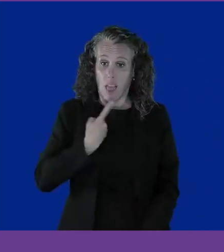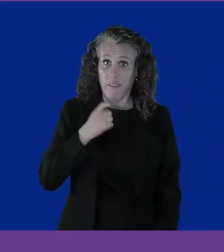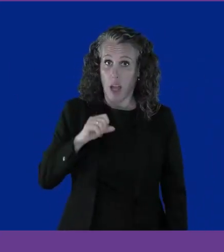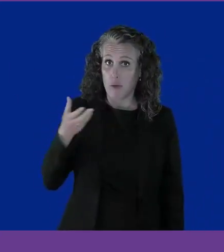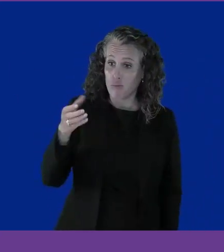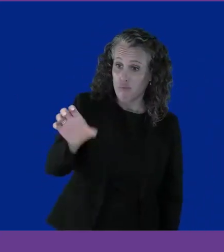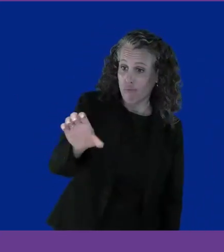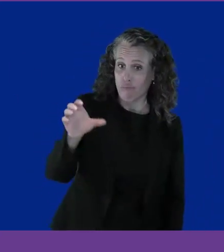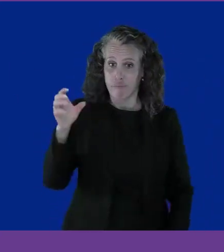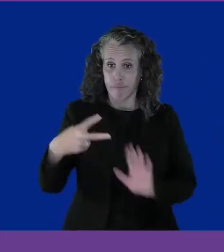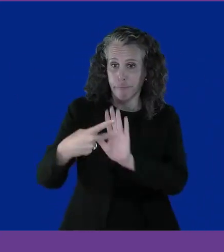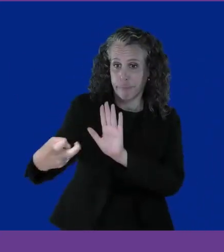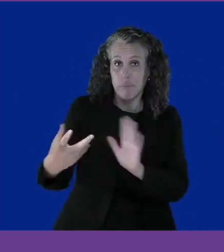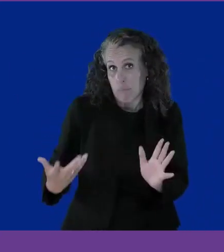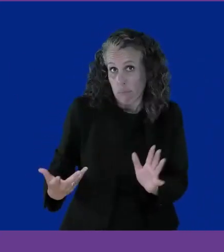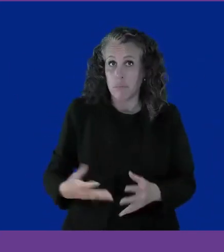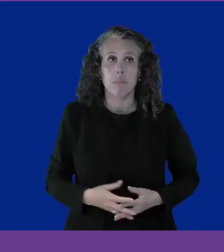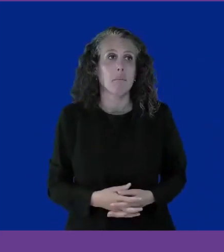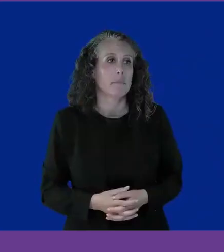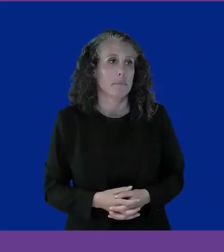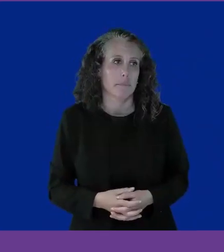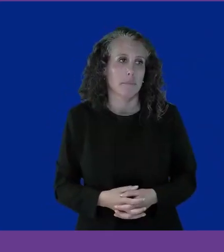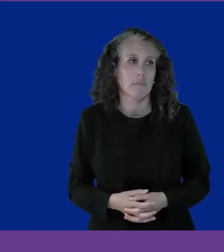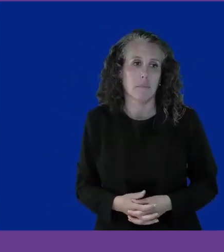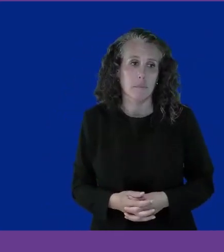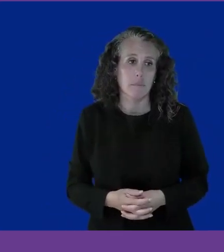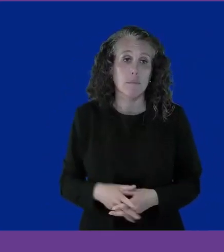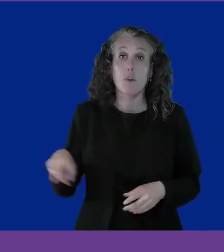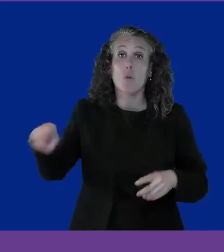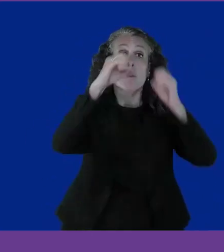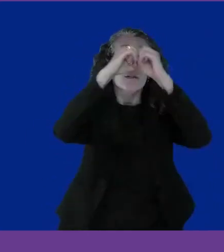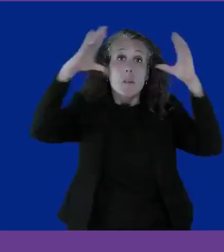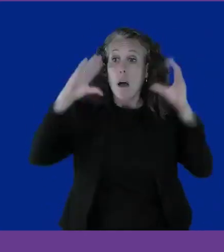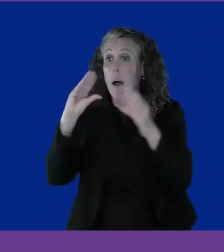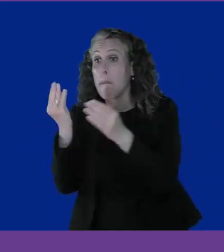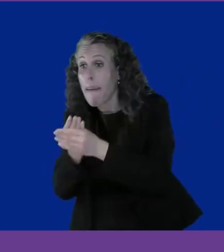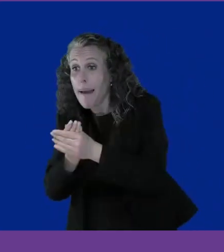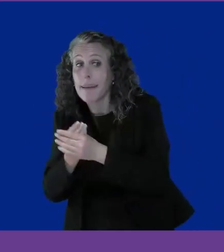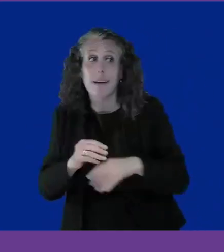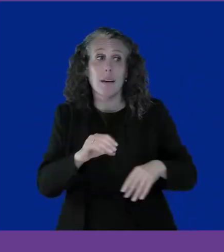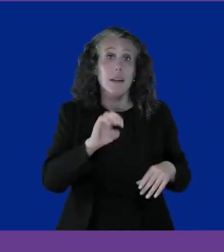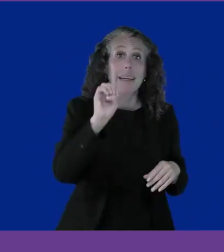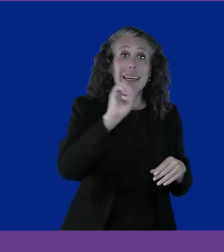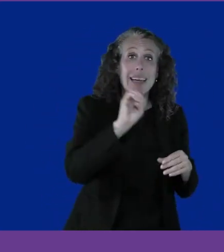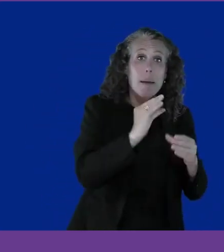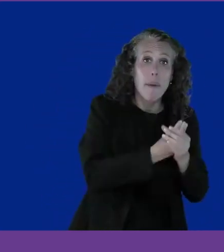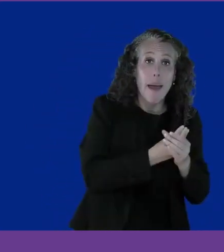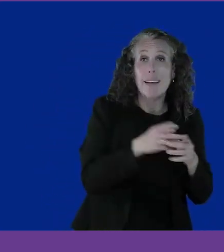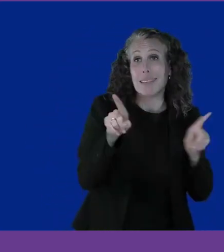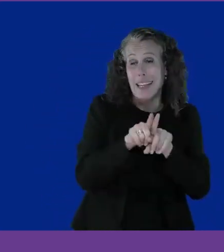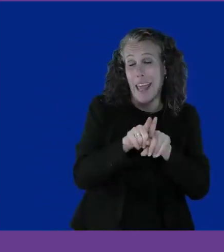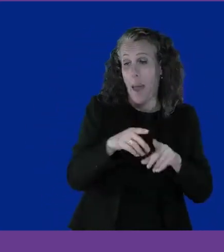And I think it's now we have to see banking, e-banking, and like cash and